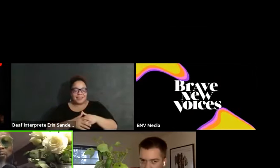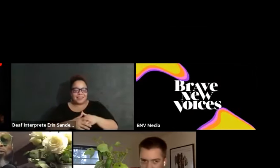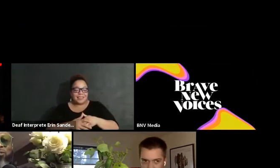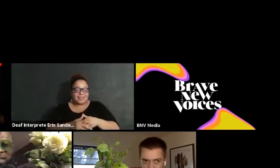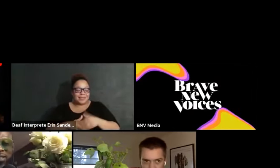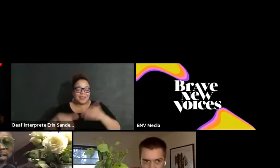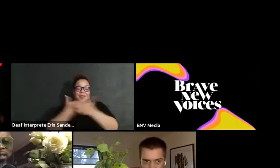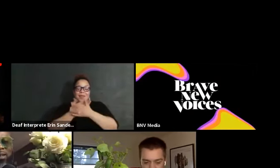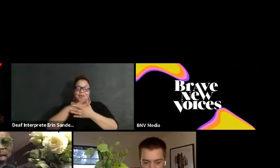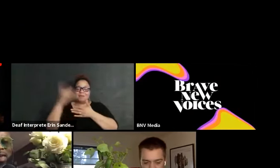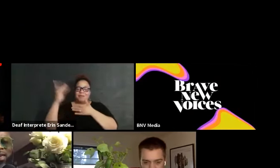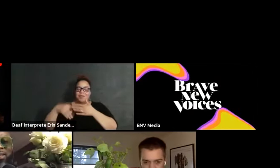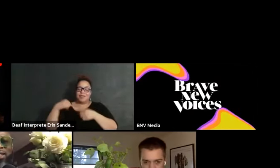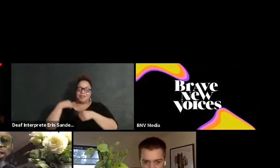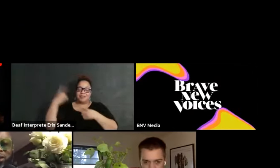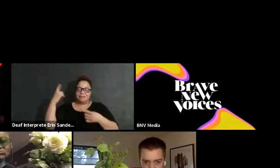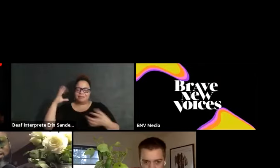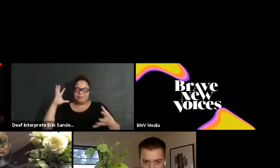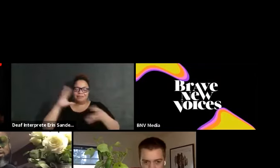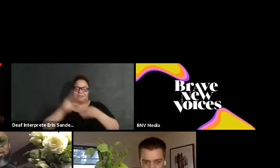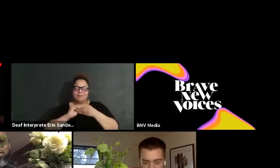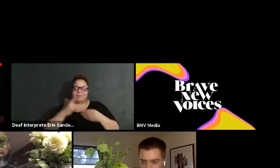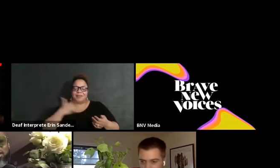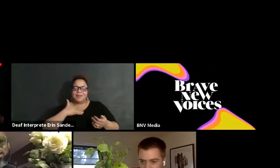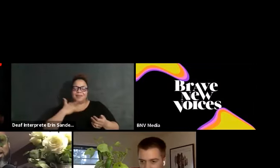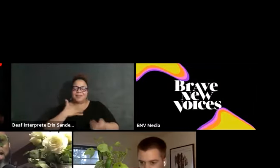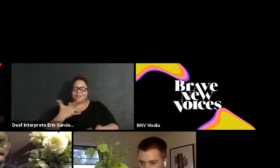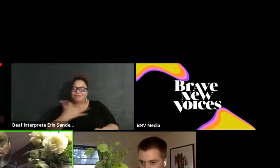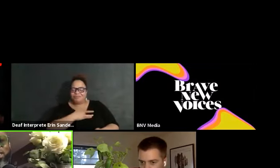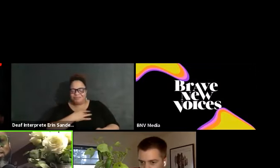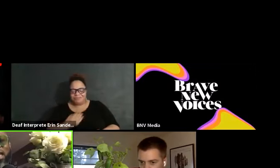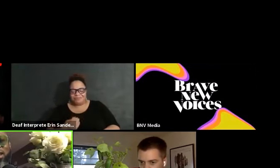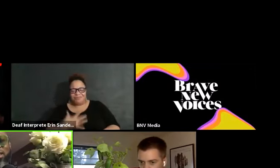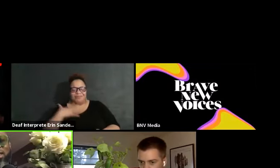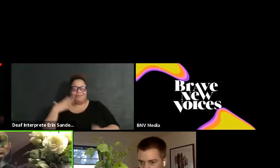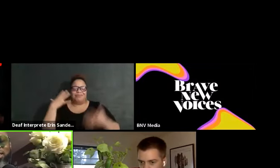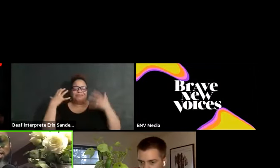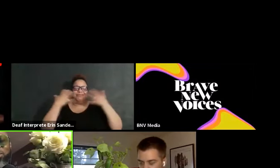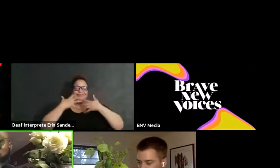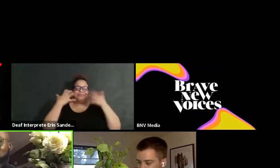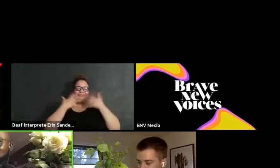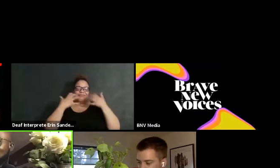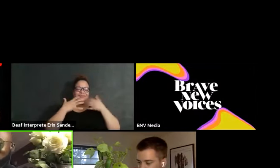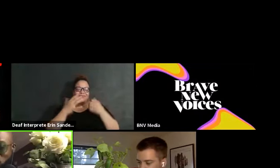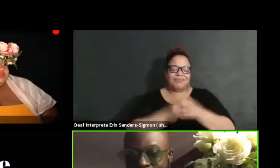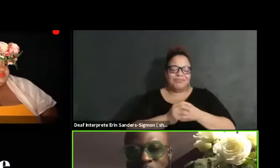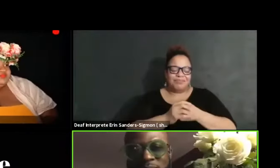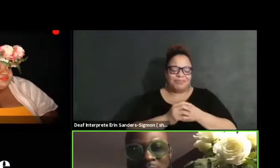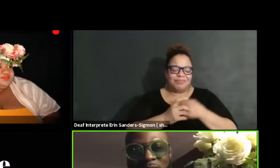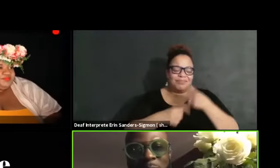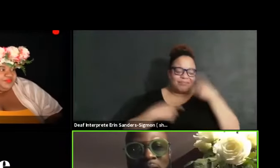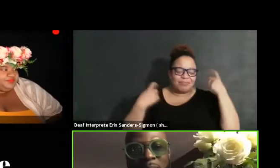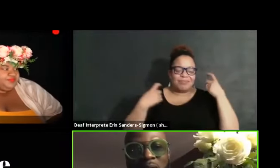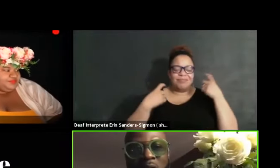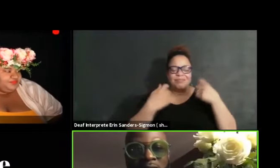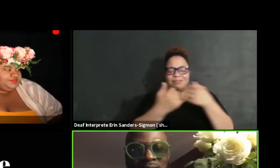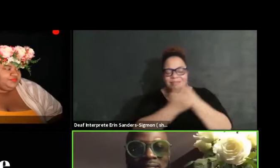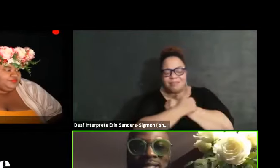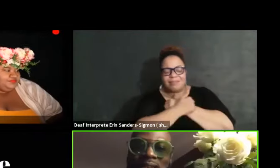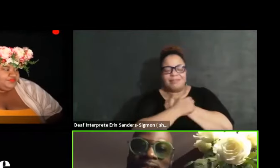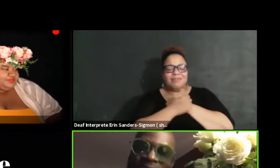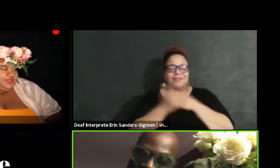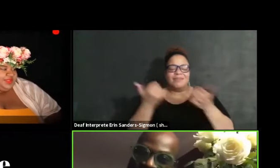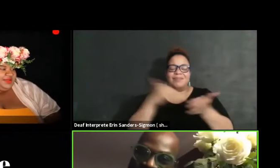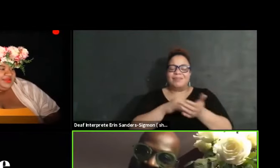hearing and feeling and loving how we get down out in this piece. One more time from Miami